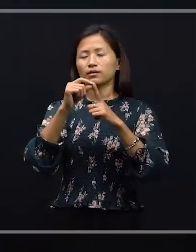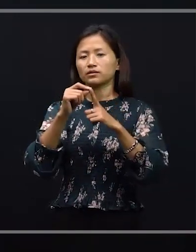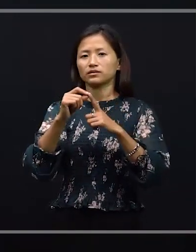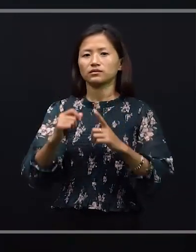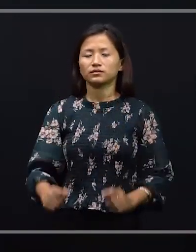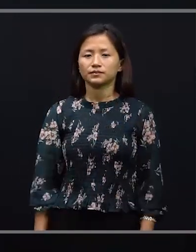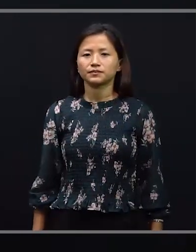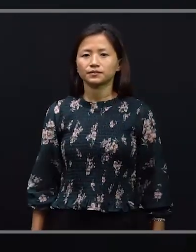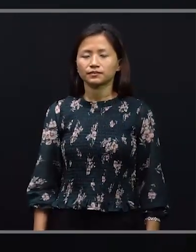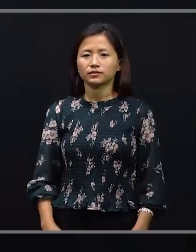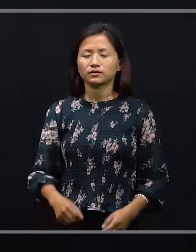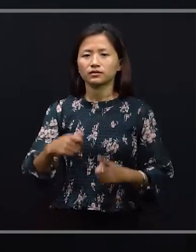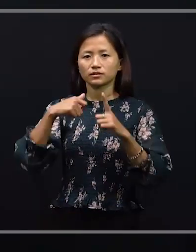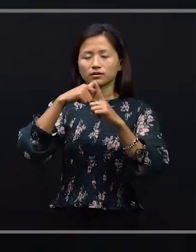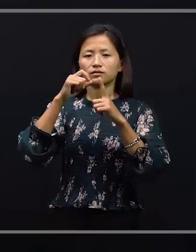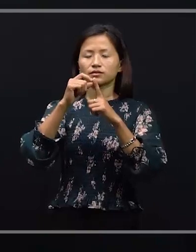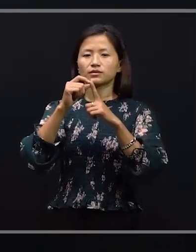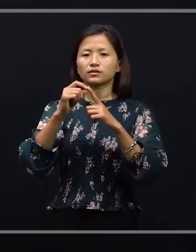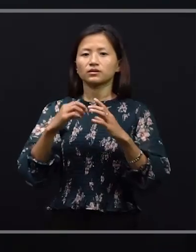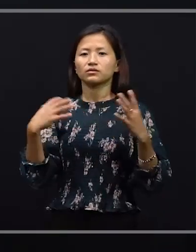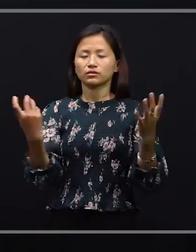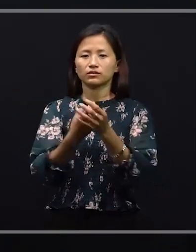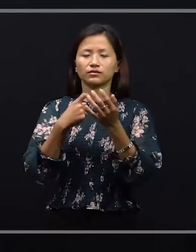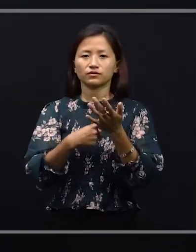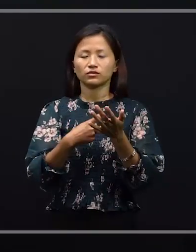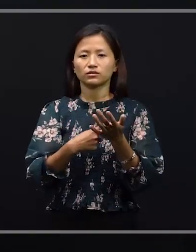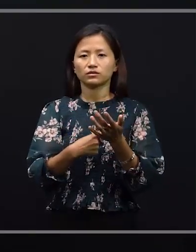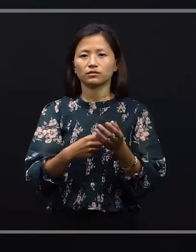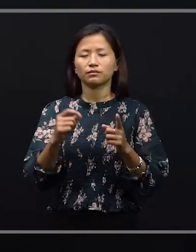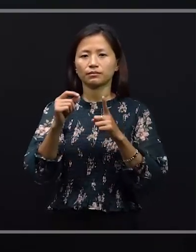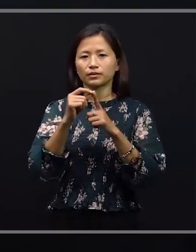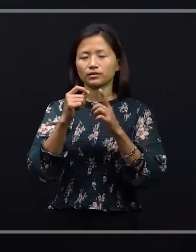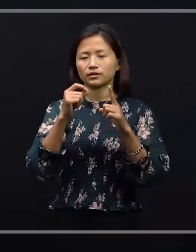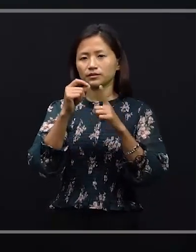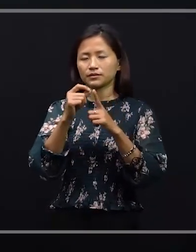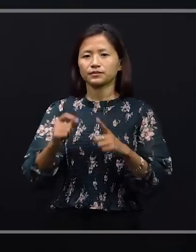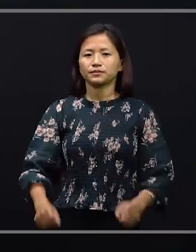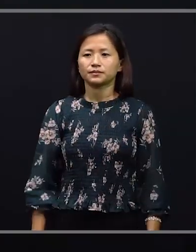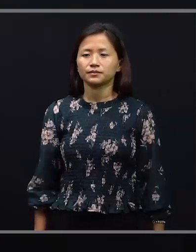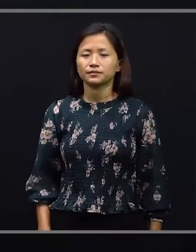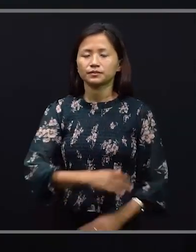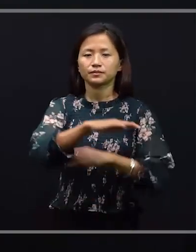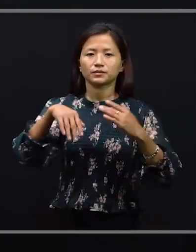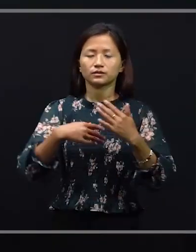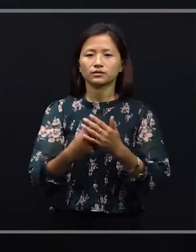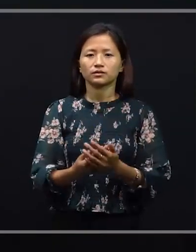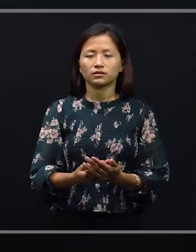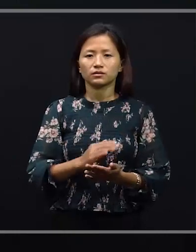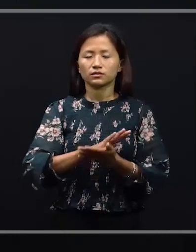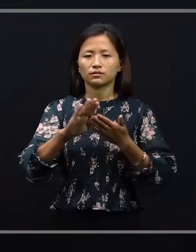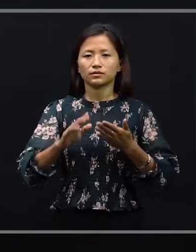this Khadar party, it was also a revolutionary party. Okay, so all these were done by the